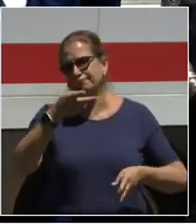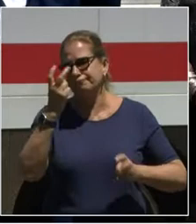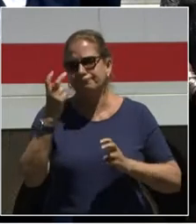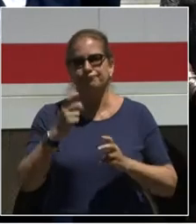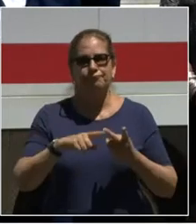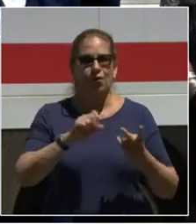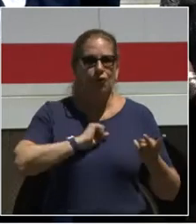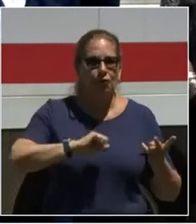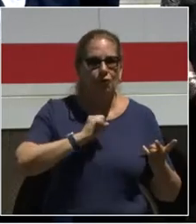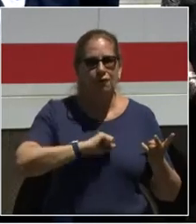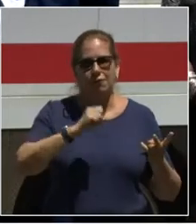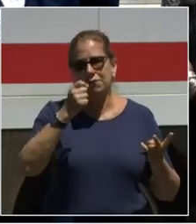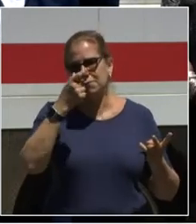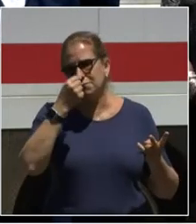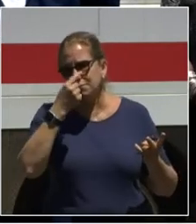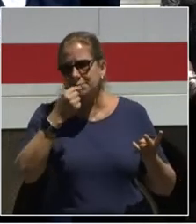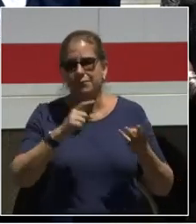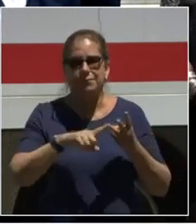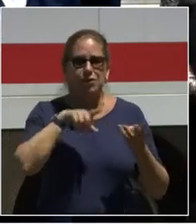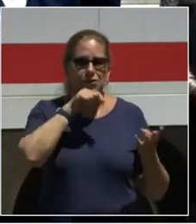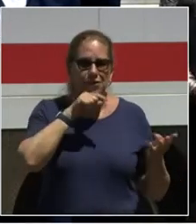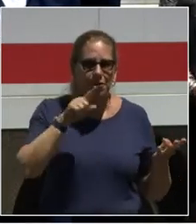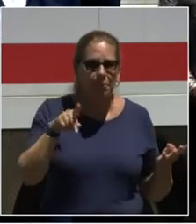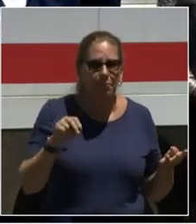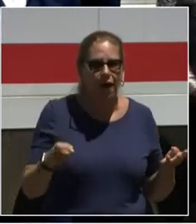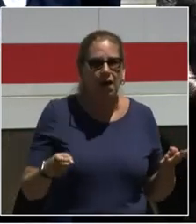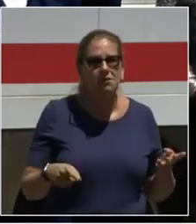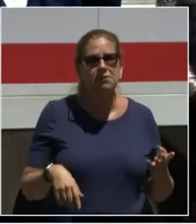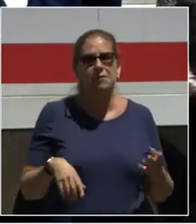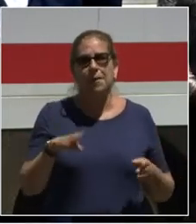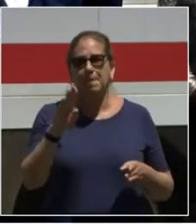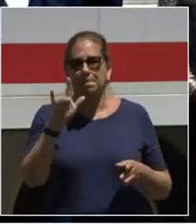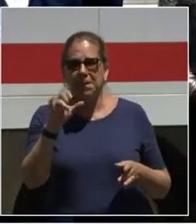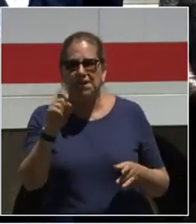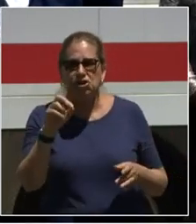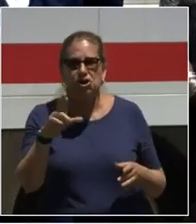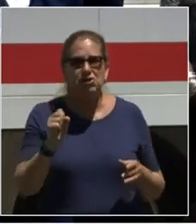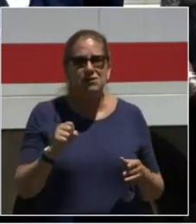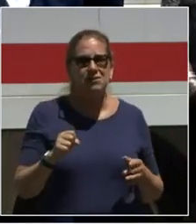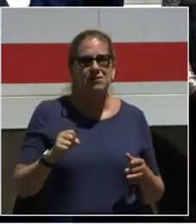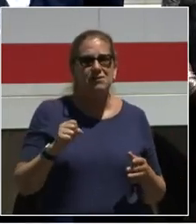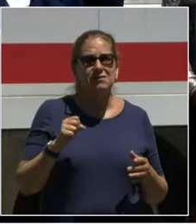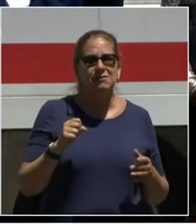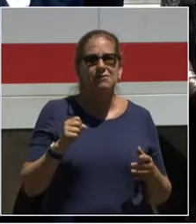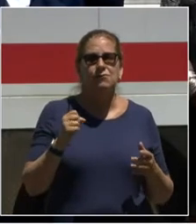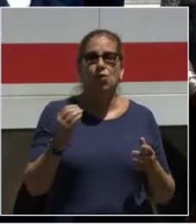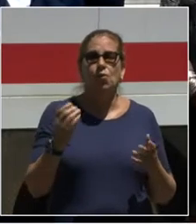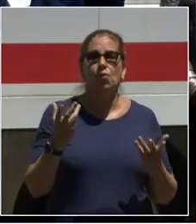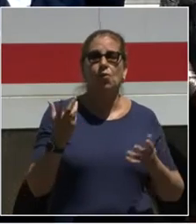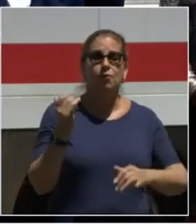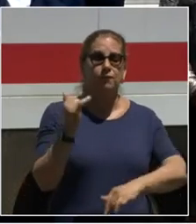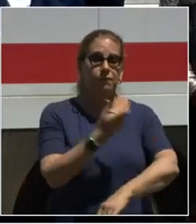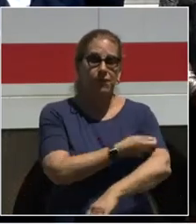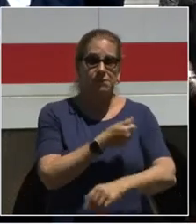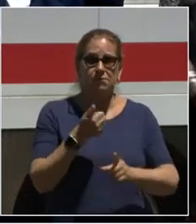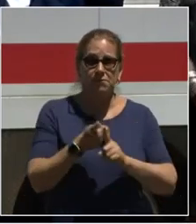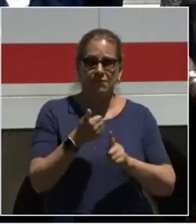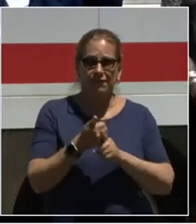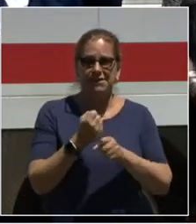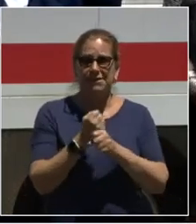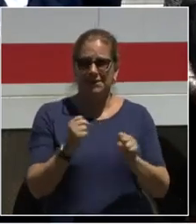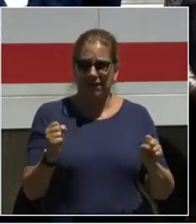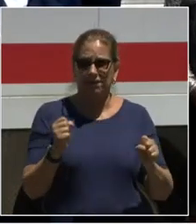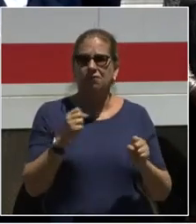measles, for which there exist safe and effective vaccines. We encourage parents and caregivers to